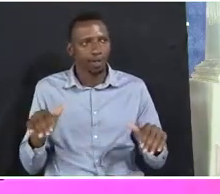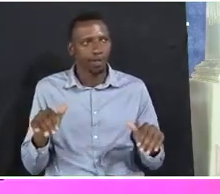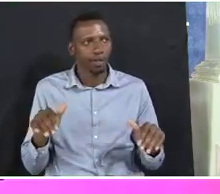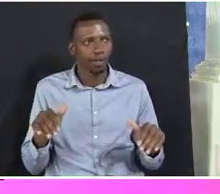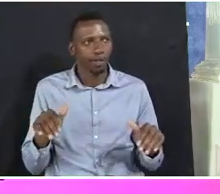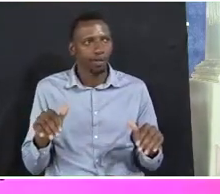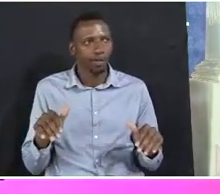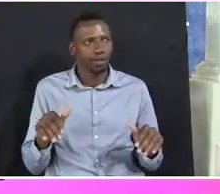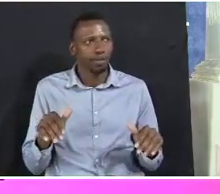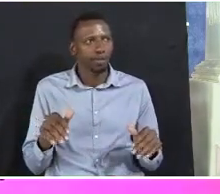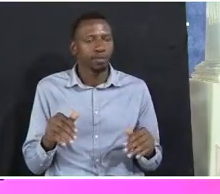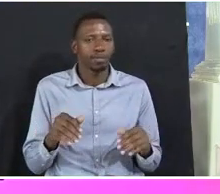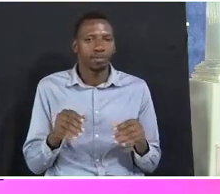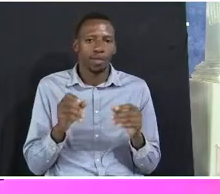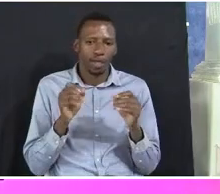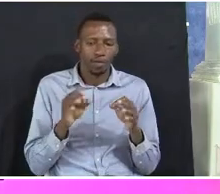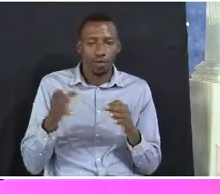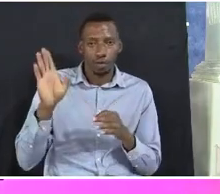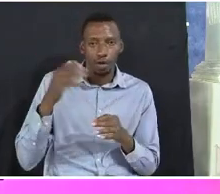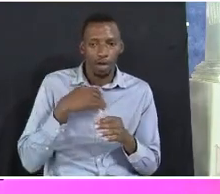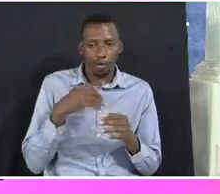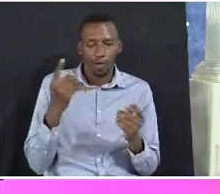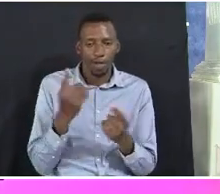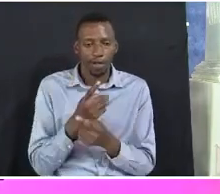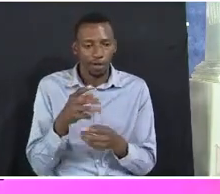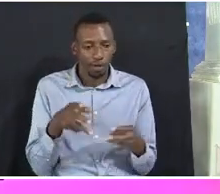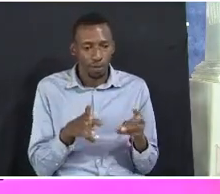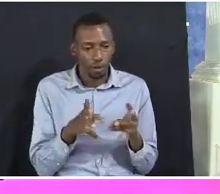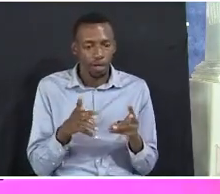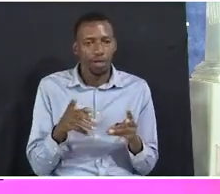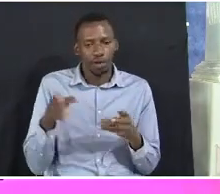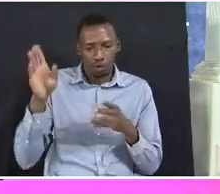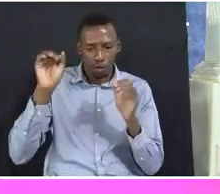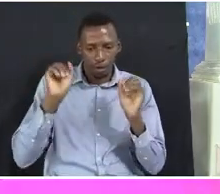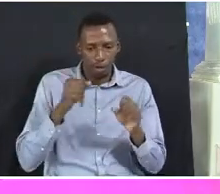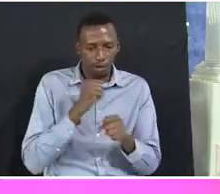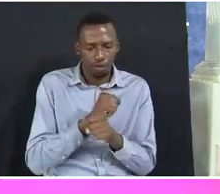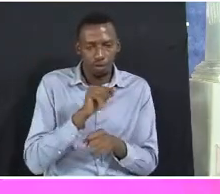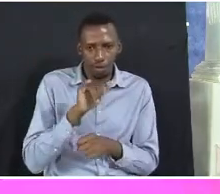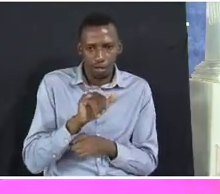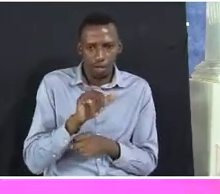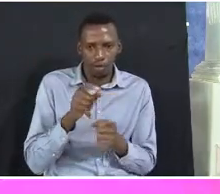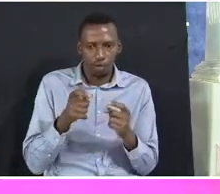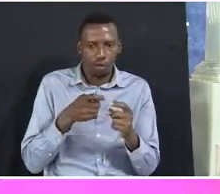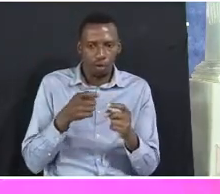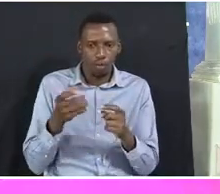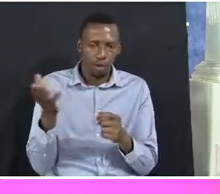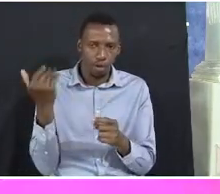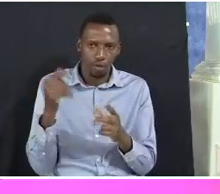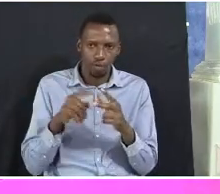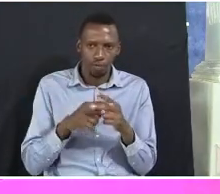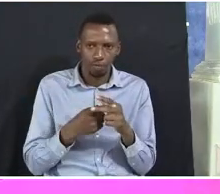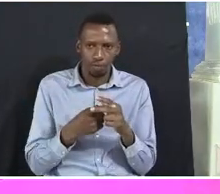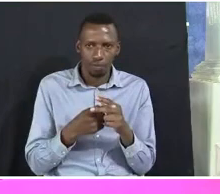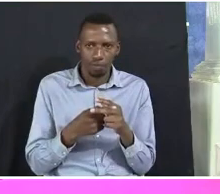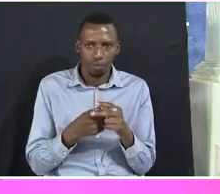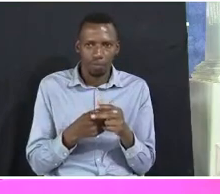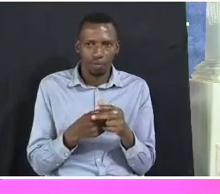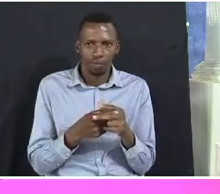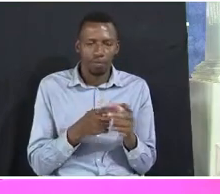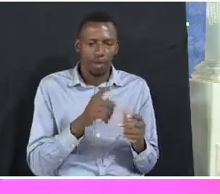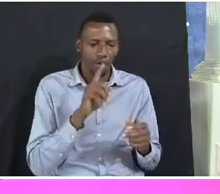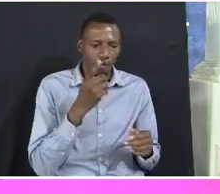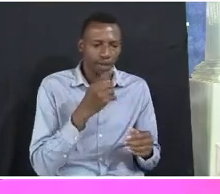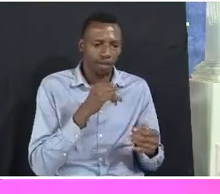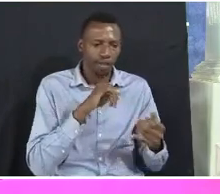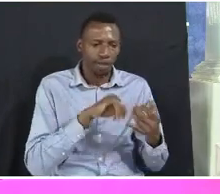an alternative for a marriage relationship, he could have done so right from the beginning. His first